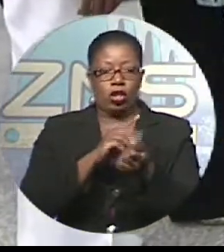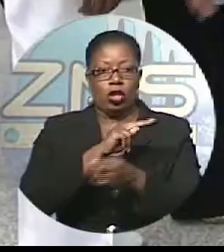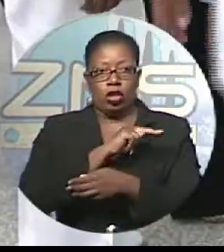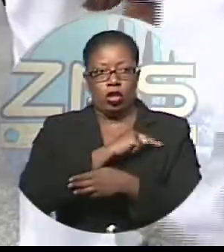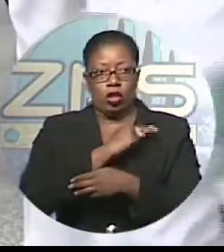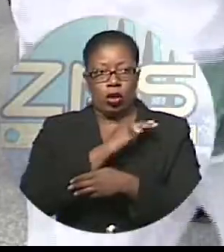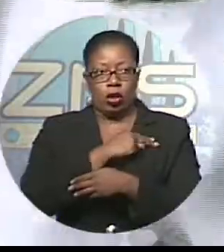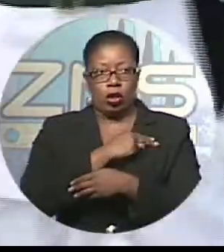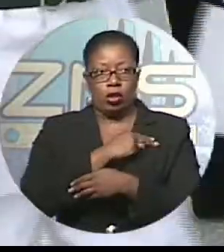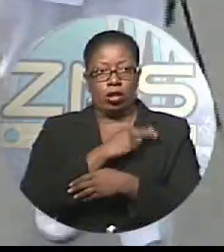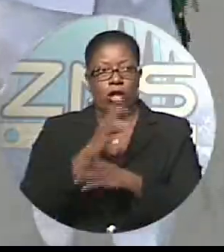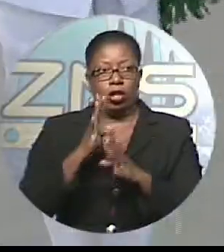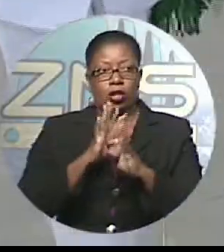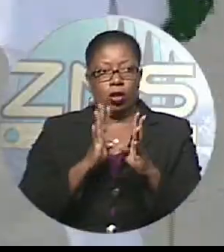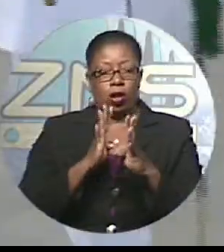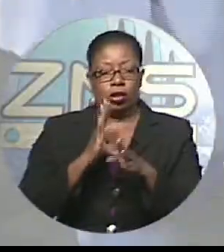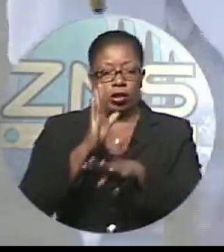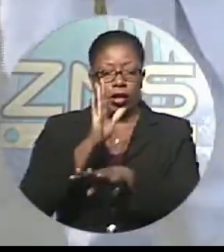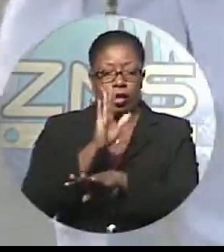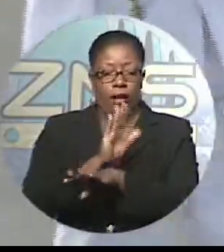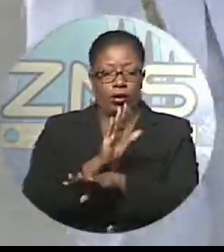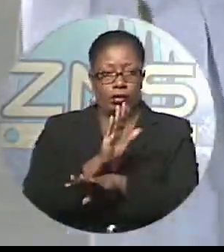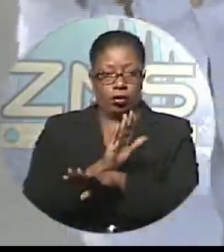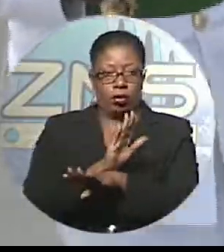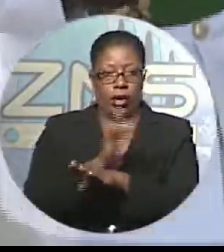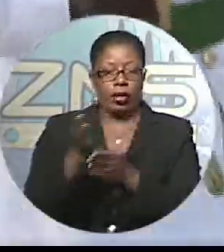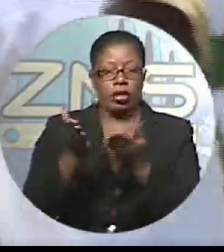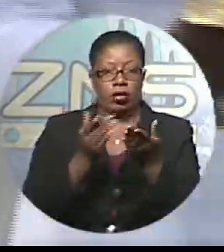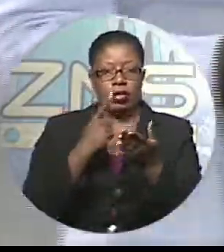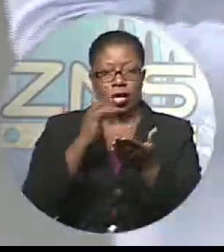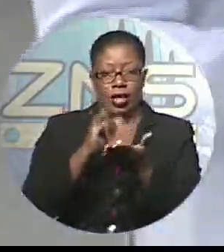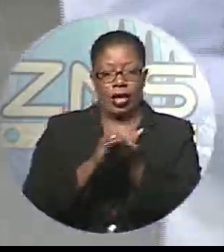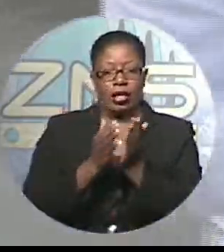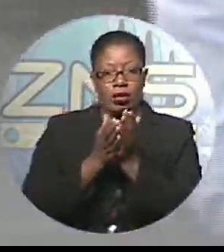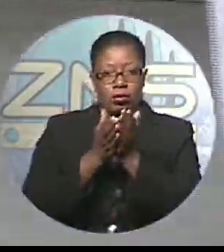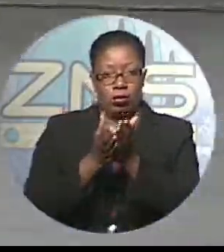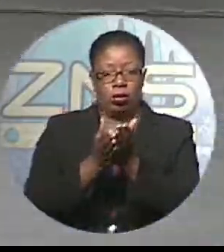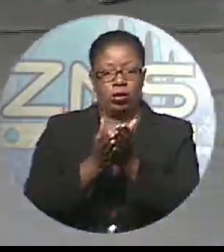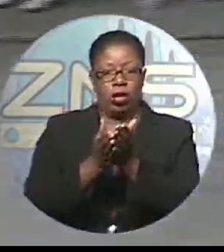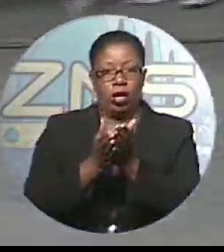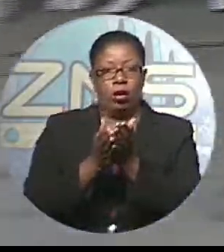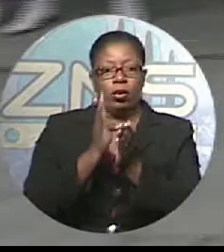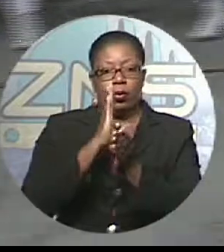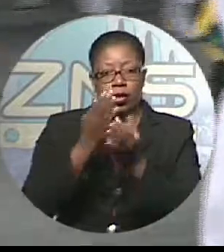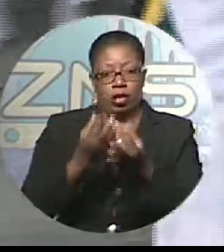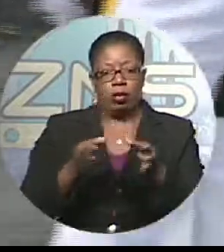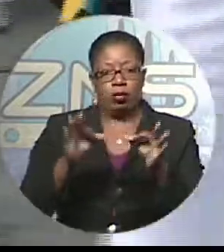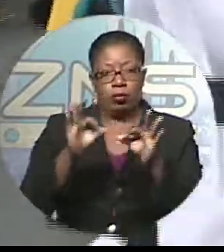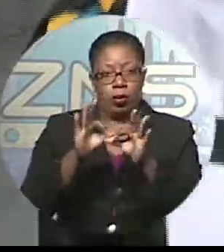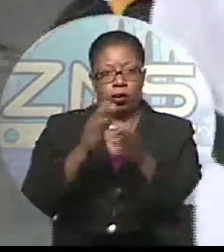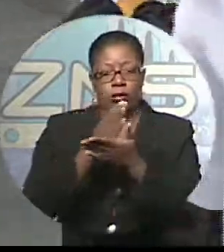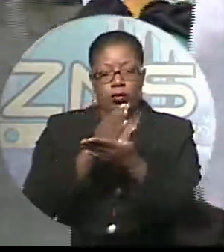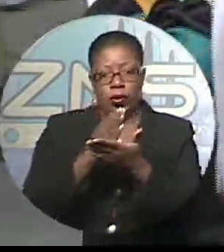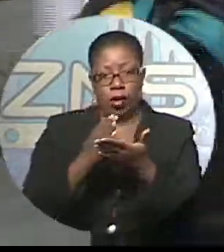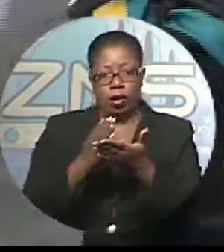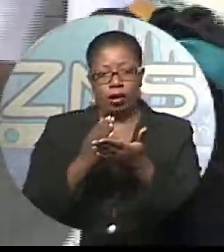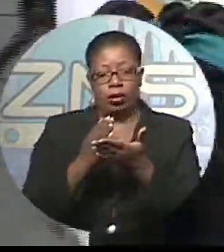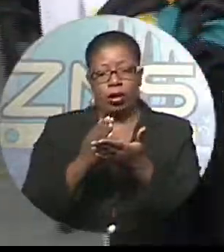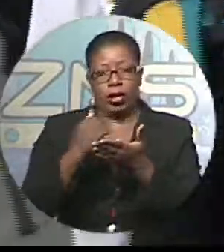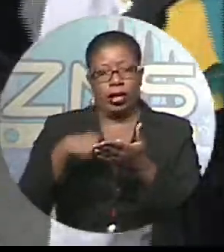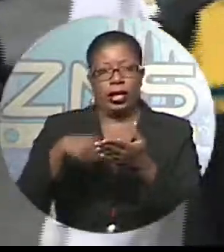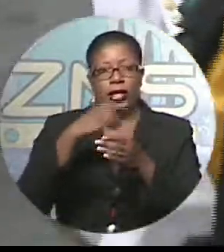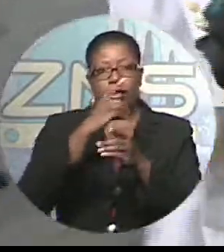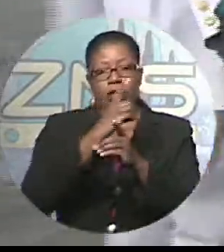Nottage, speaking at this afternoon's ceremony, said the vessel will play an integral role in guarding the country's borders against